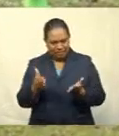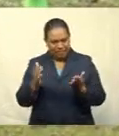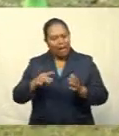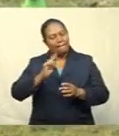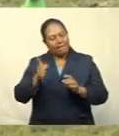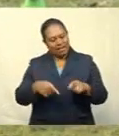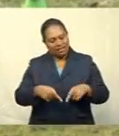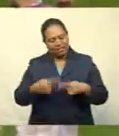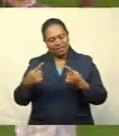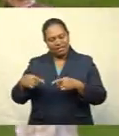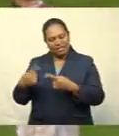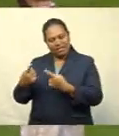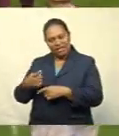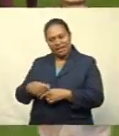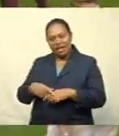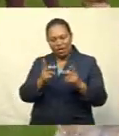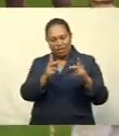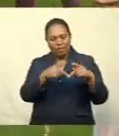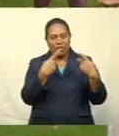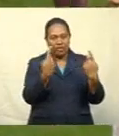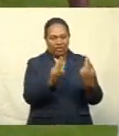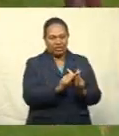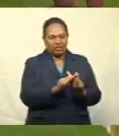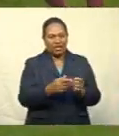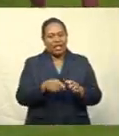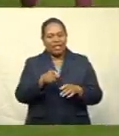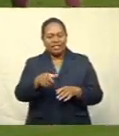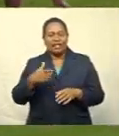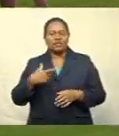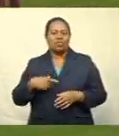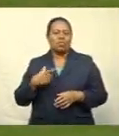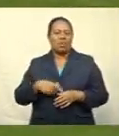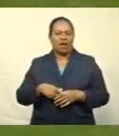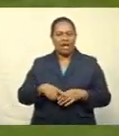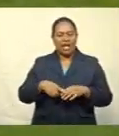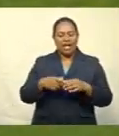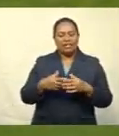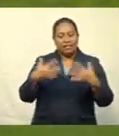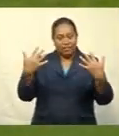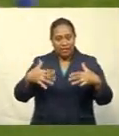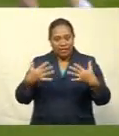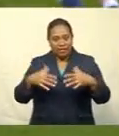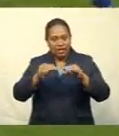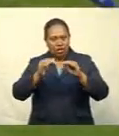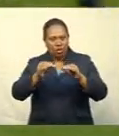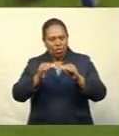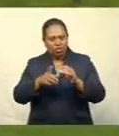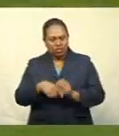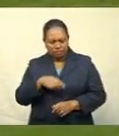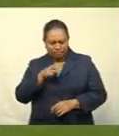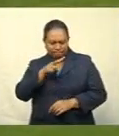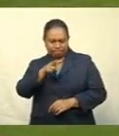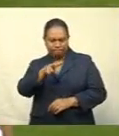provincial team. This is where he caught the eye of Flying Fijian coach Van Cotta. I